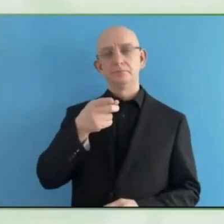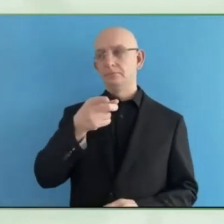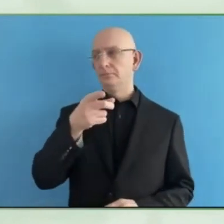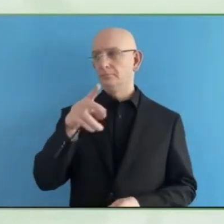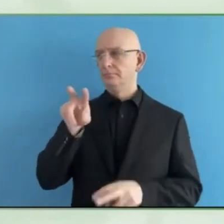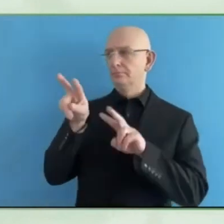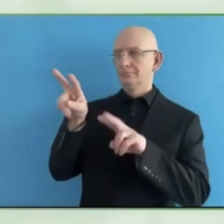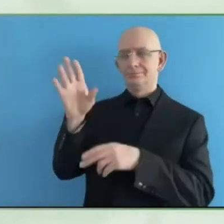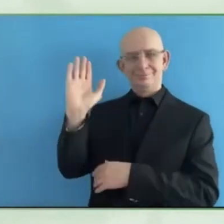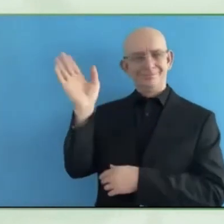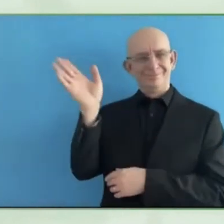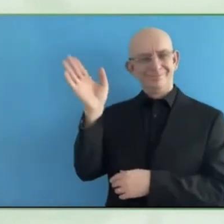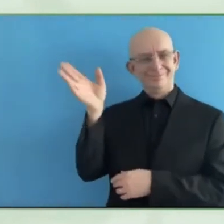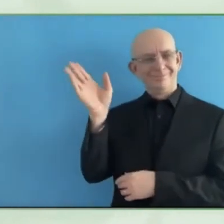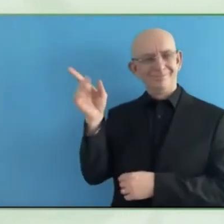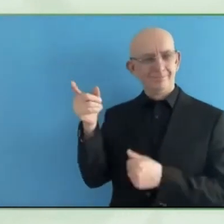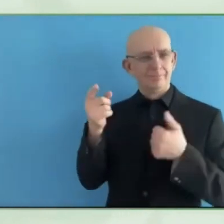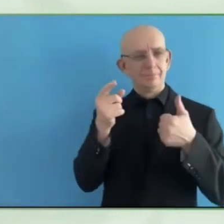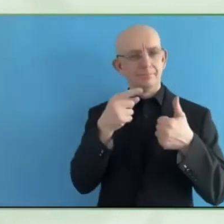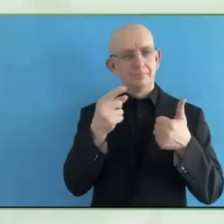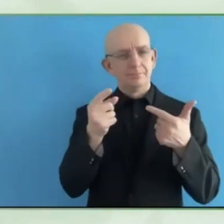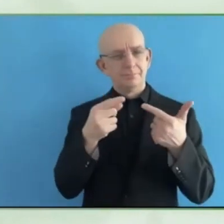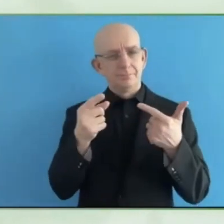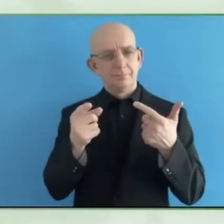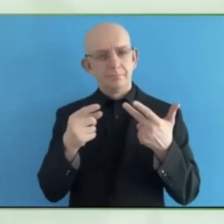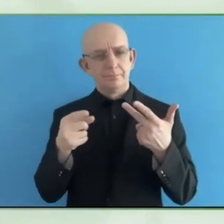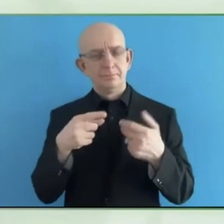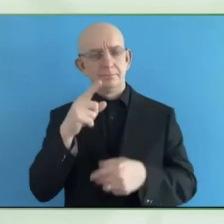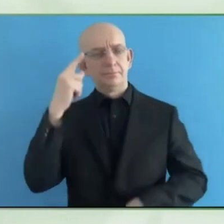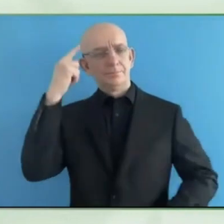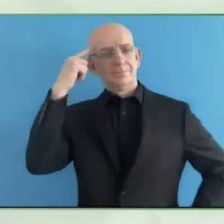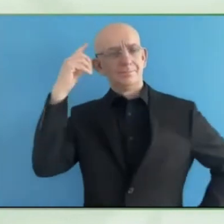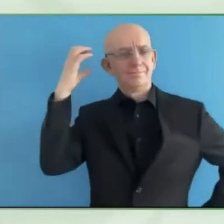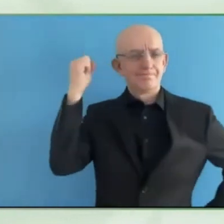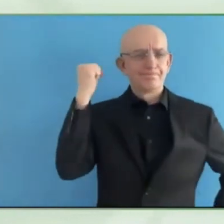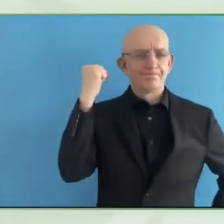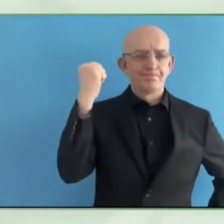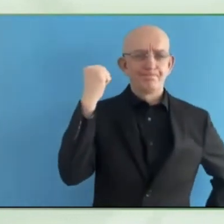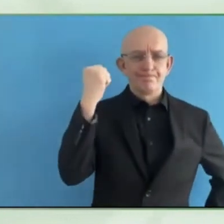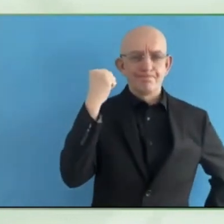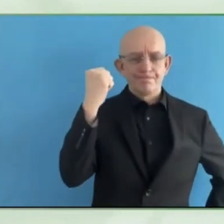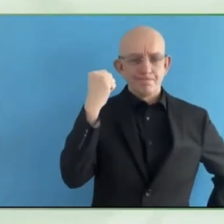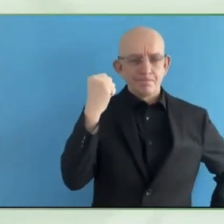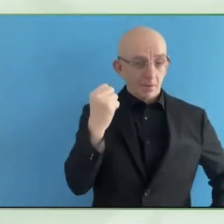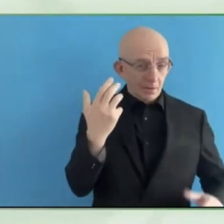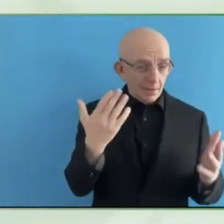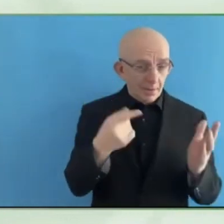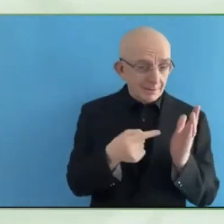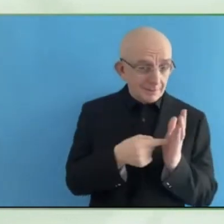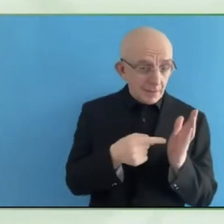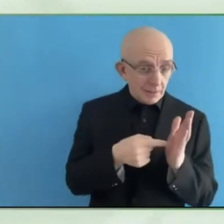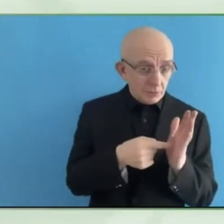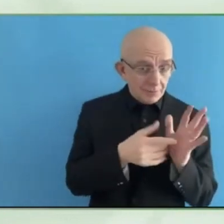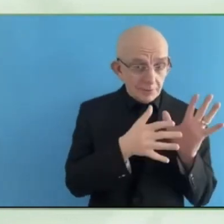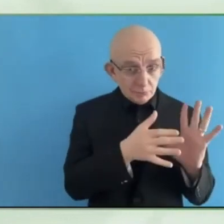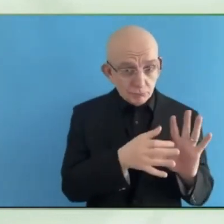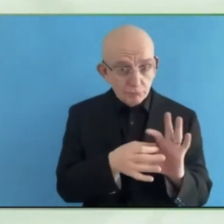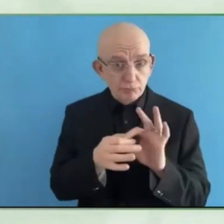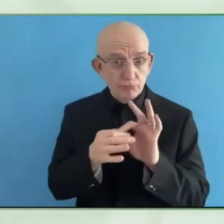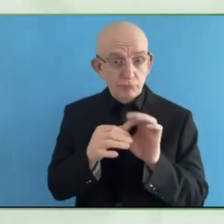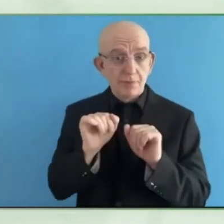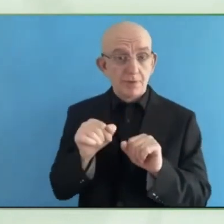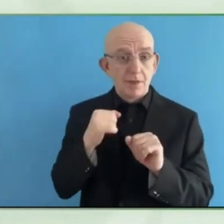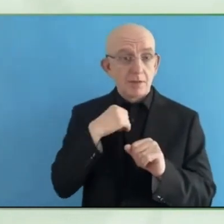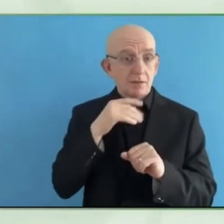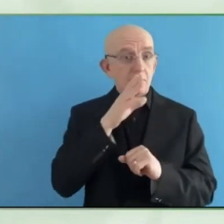up and would be our final speaker. And I'm particularly pleased that we finish with you. And I'm going to tell you why, is